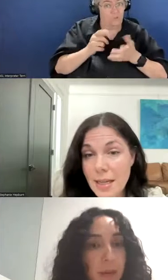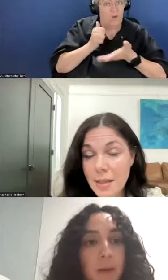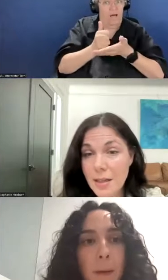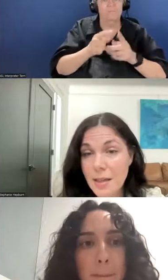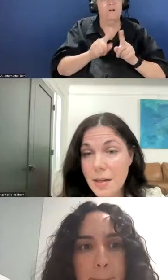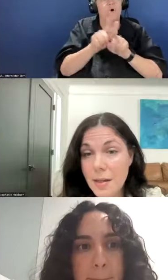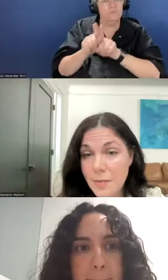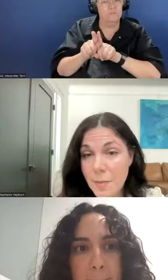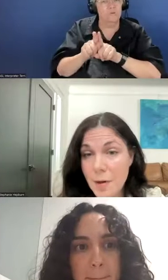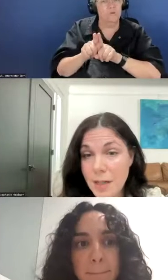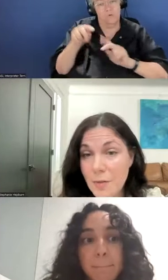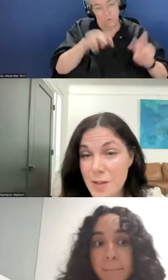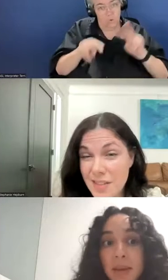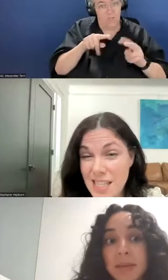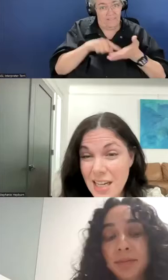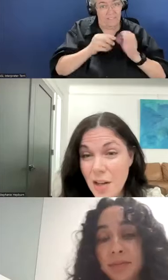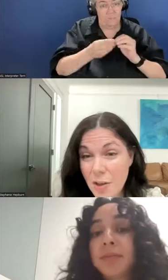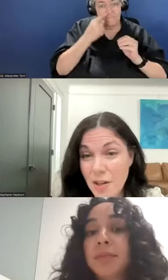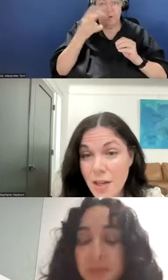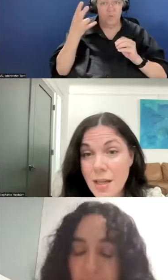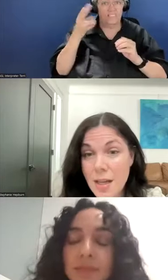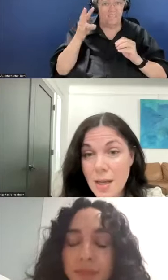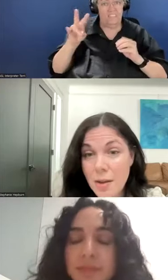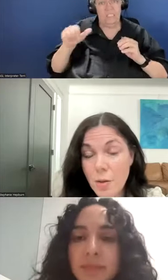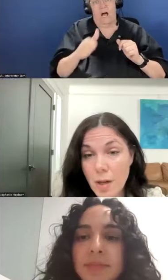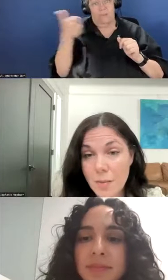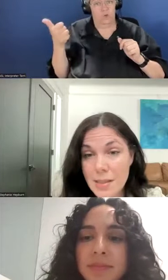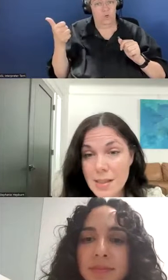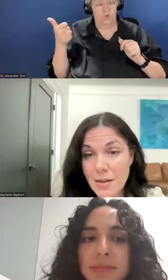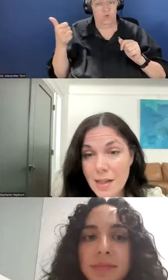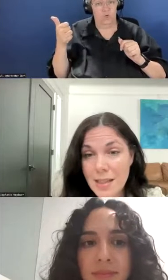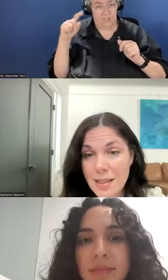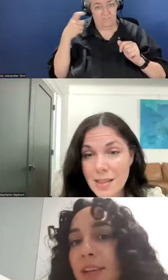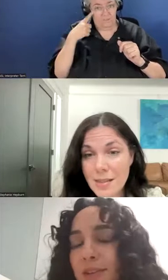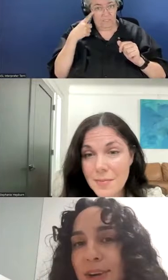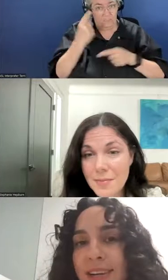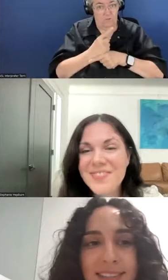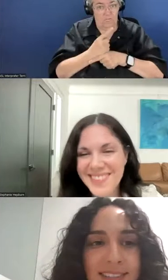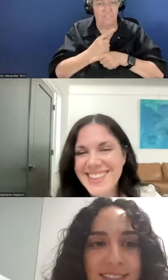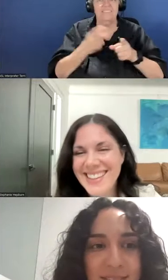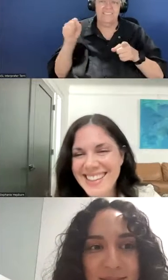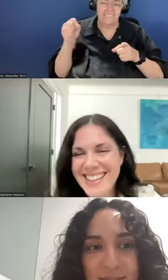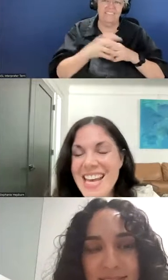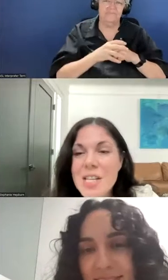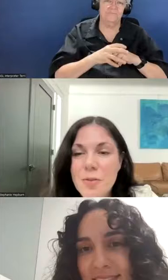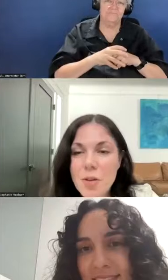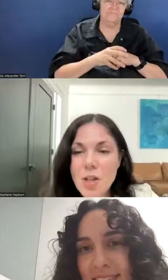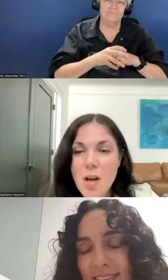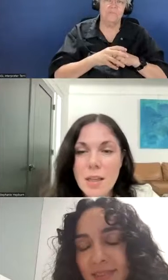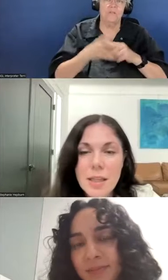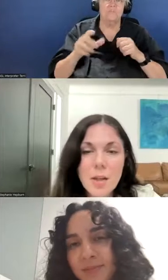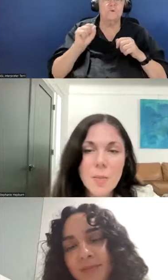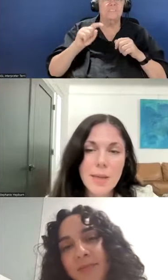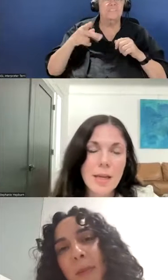into the data, if I'm correct, for 17 other local governments. Is that right? That's correct, yes. So if you